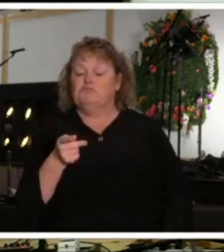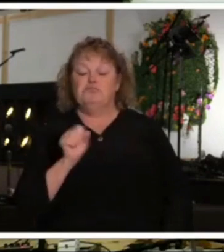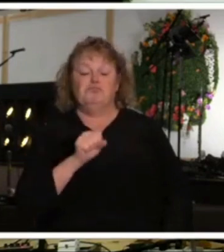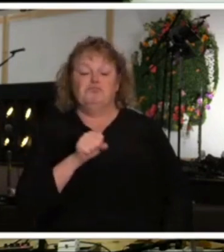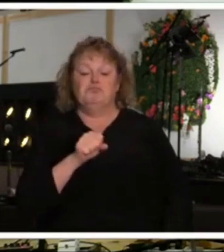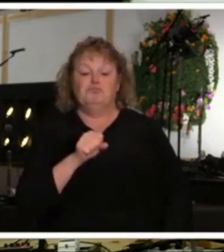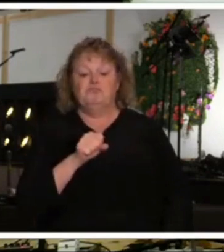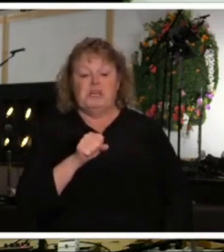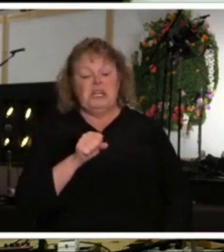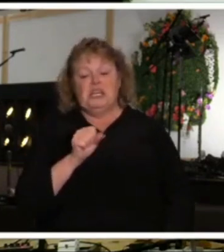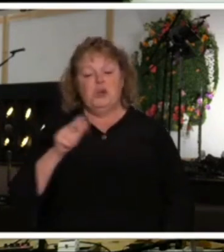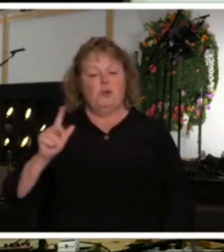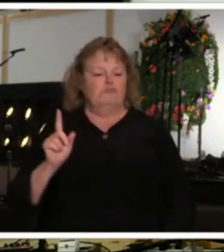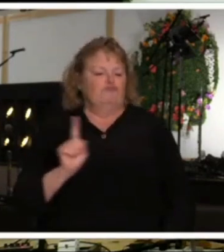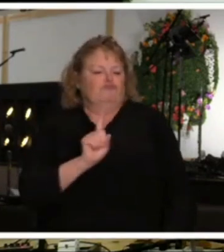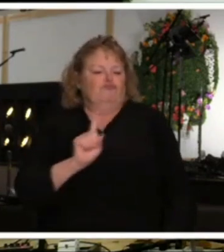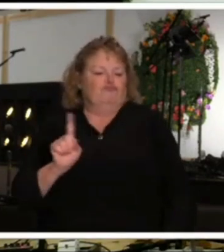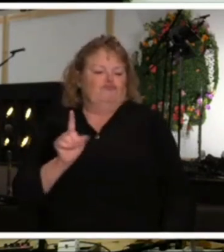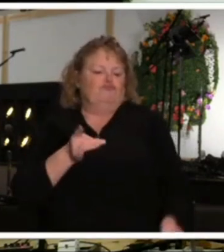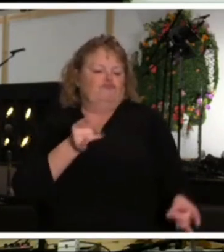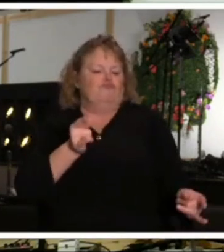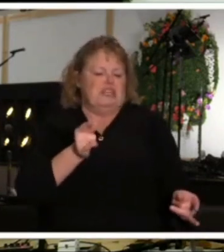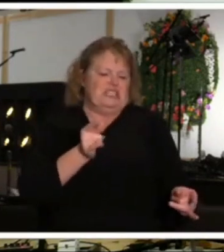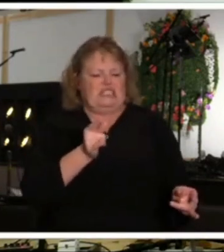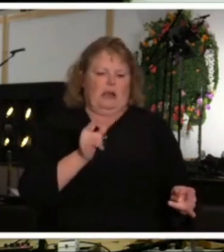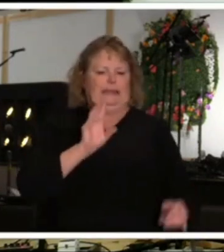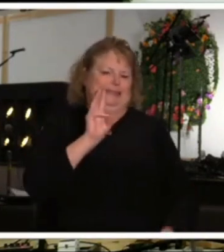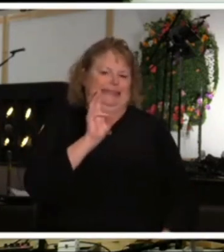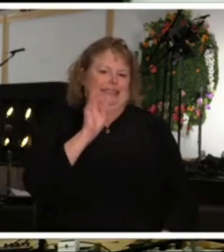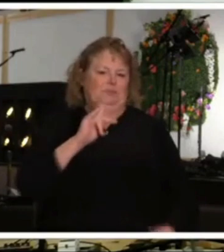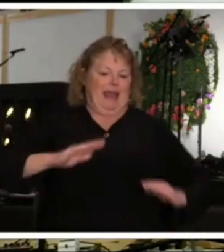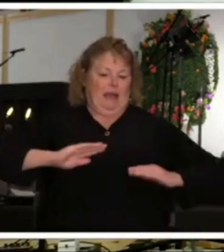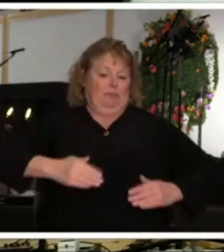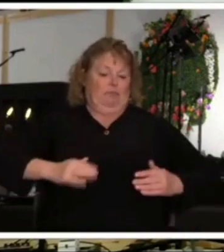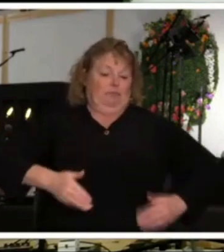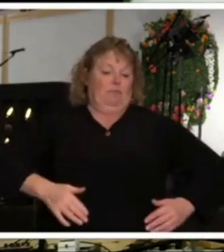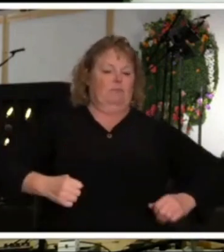he's smooth. I know he got the muscles. I know he looked, but hold up.